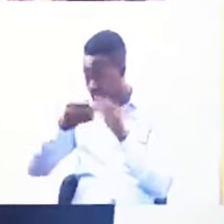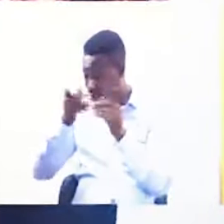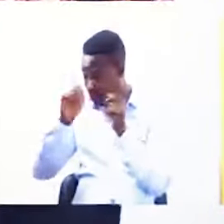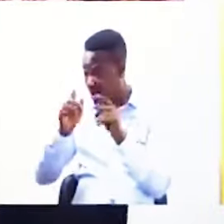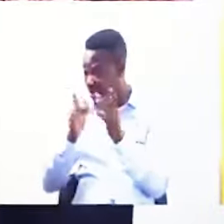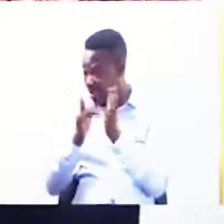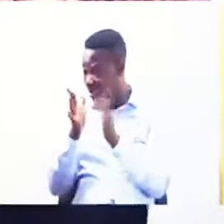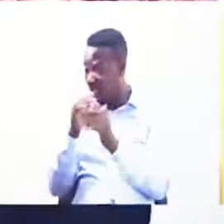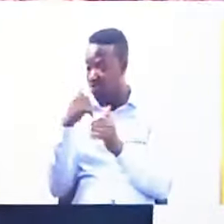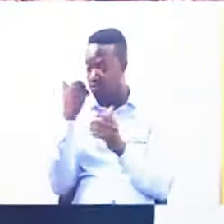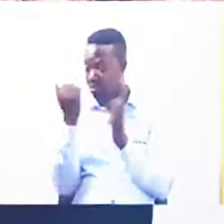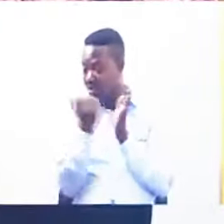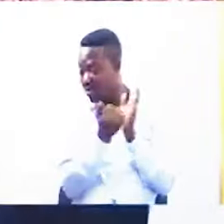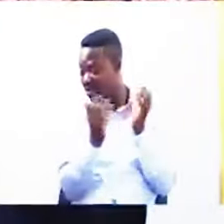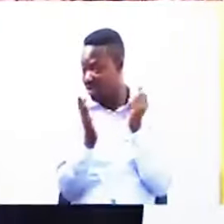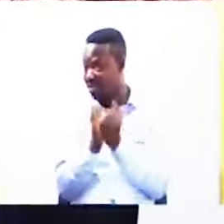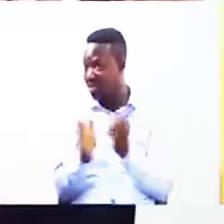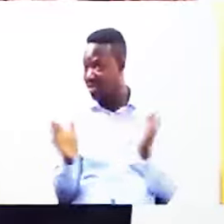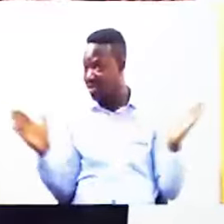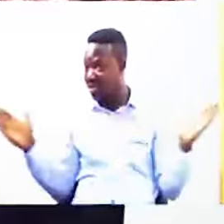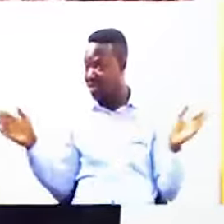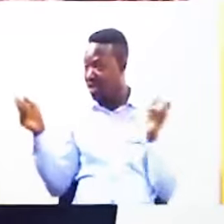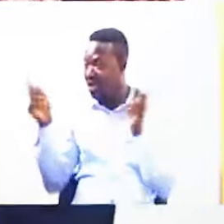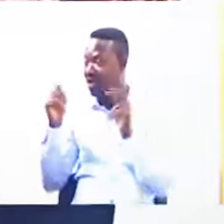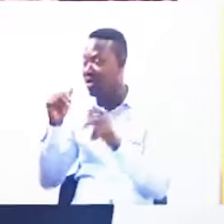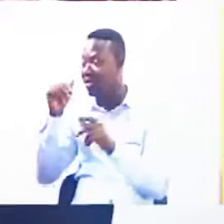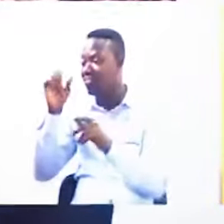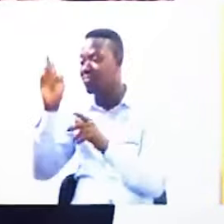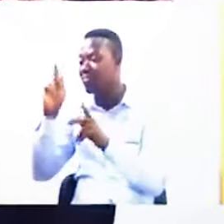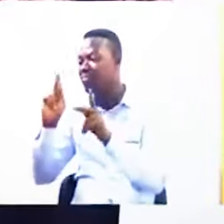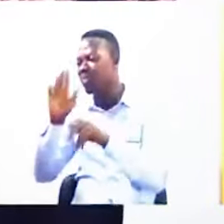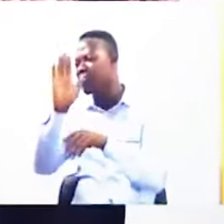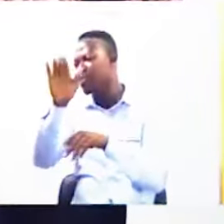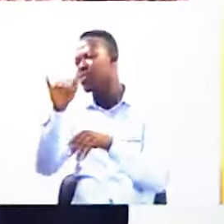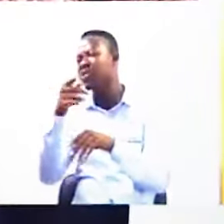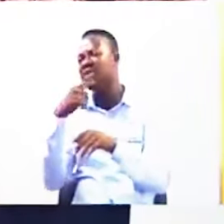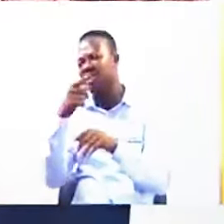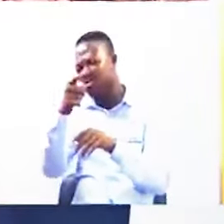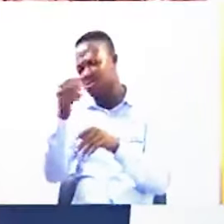a. Acts chapter 11, verse 1. Yes, asmafo no nyuma no eti